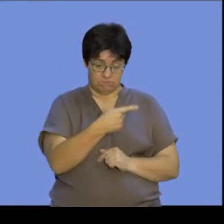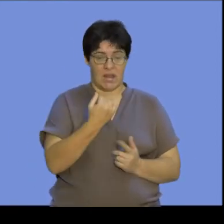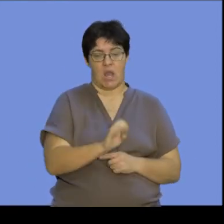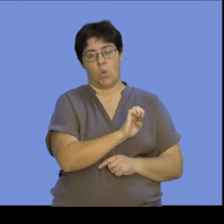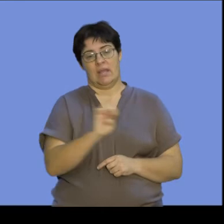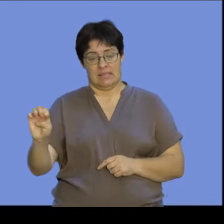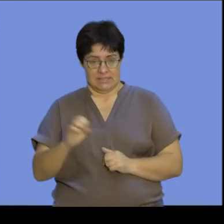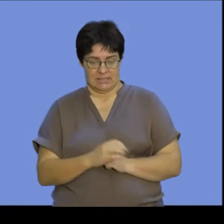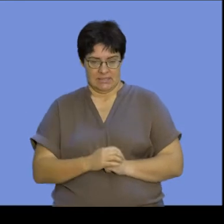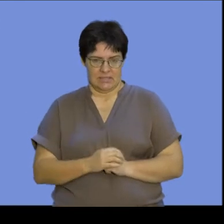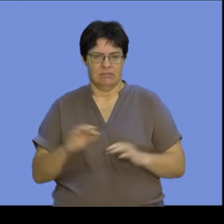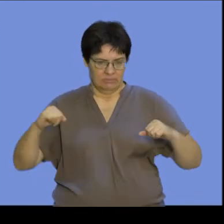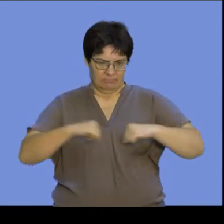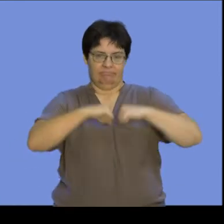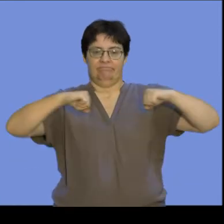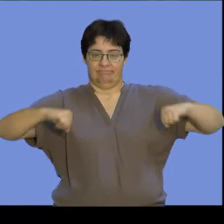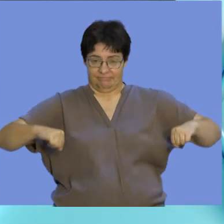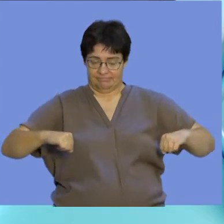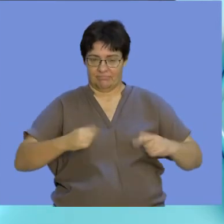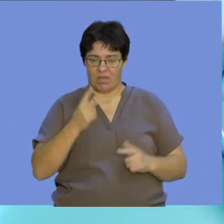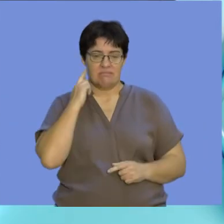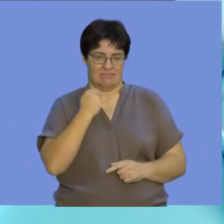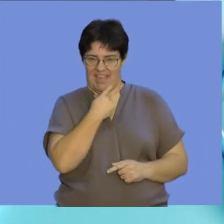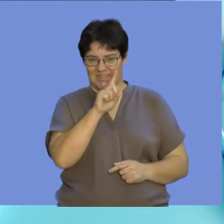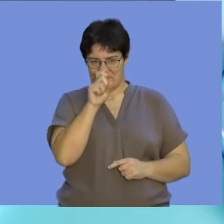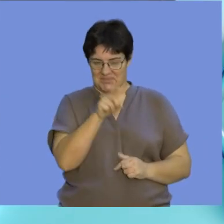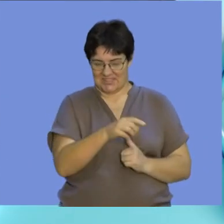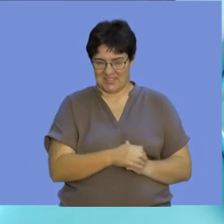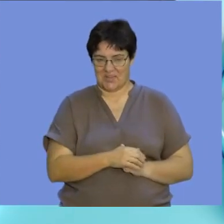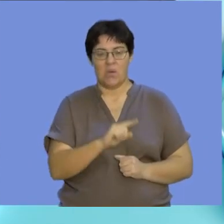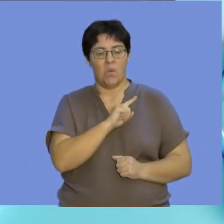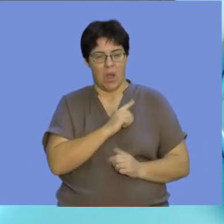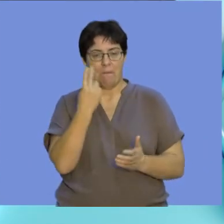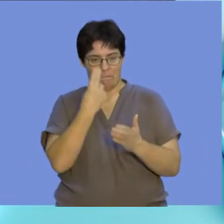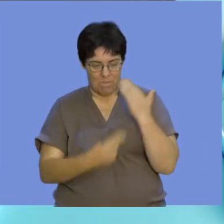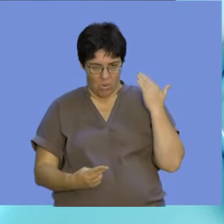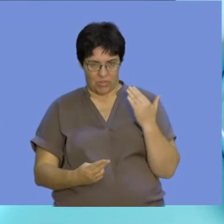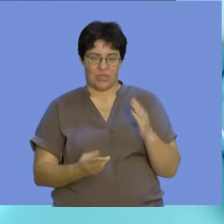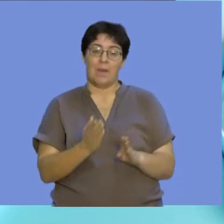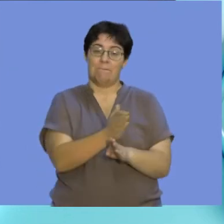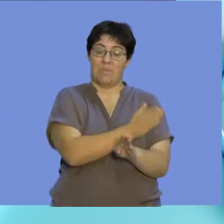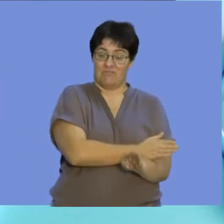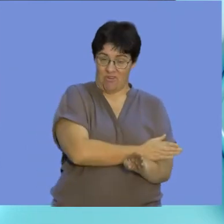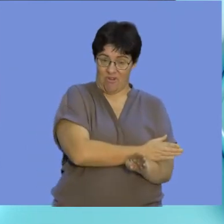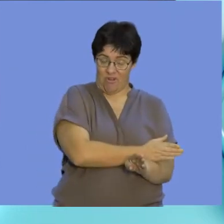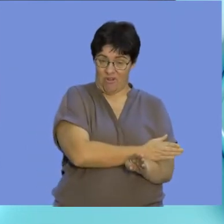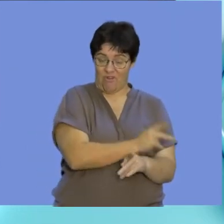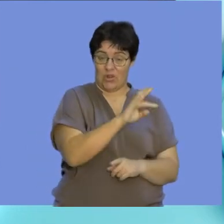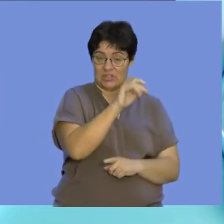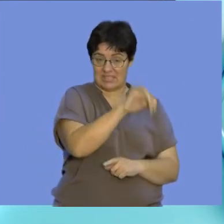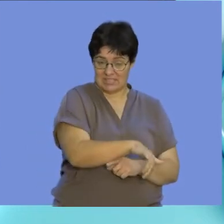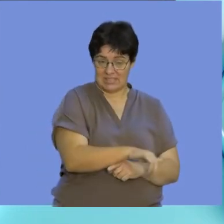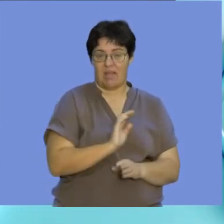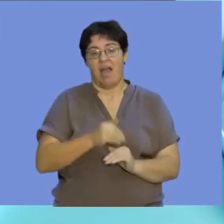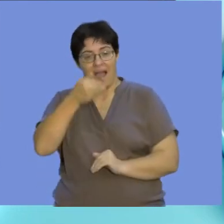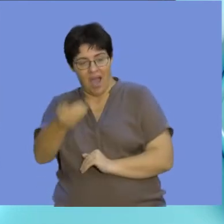They've been really nice in this question because they've given you both before velocities and they've given you both